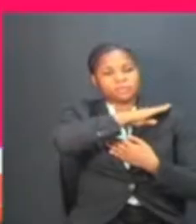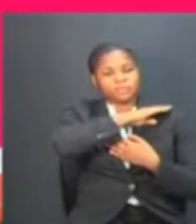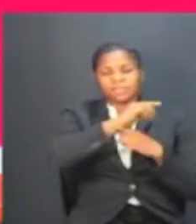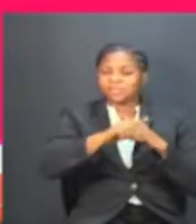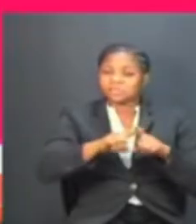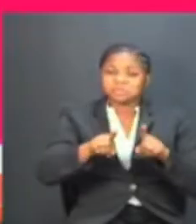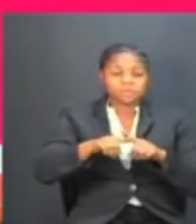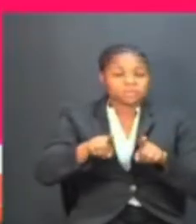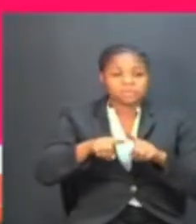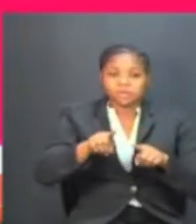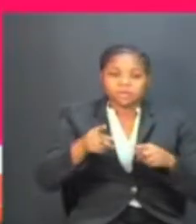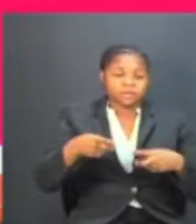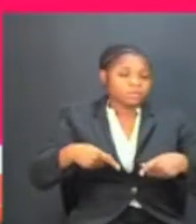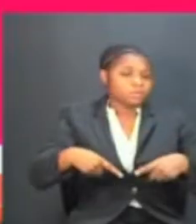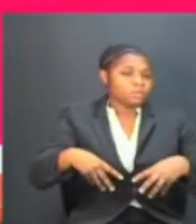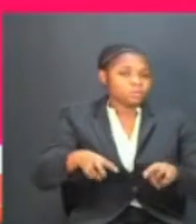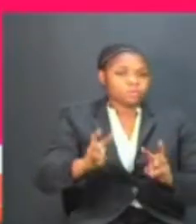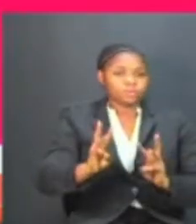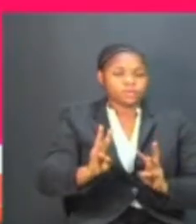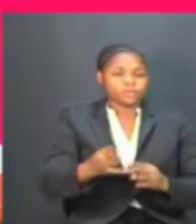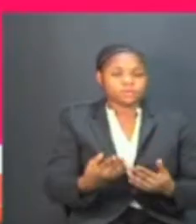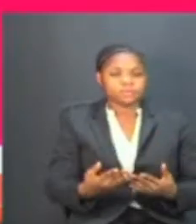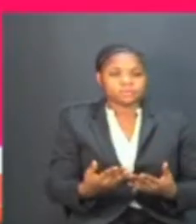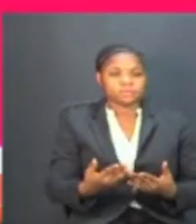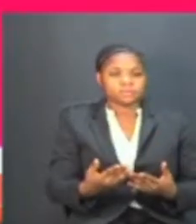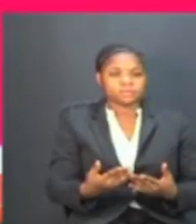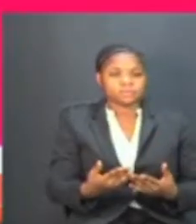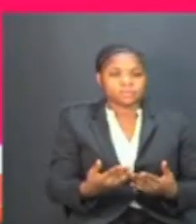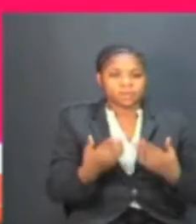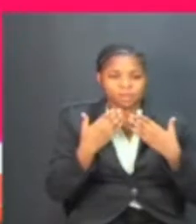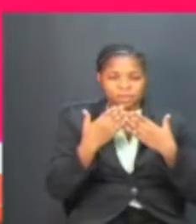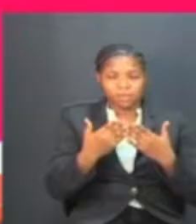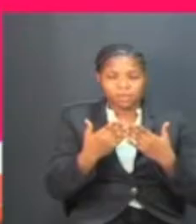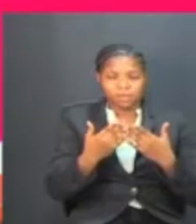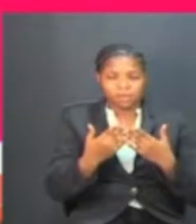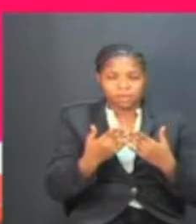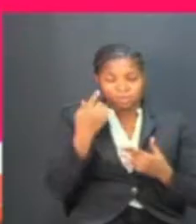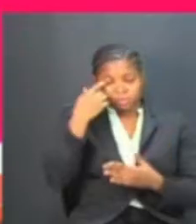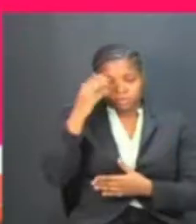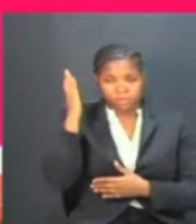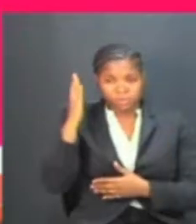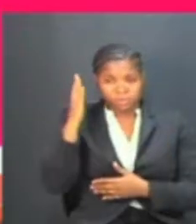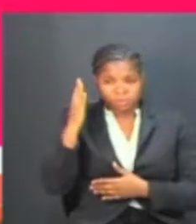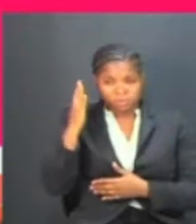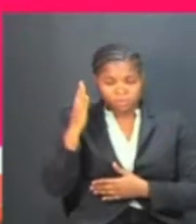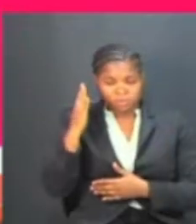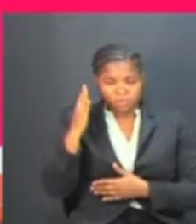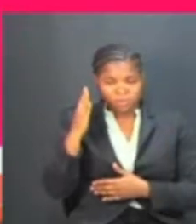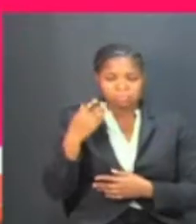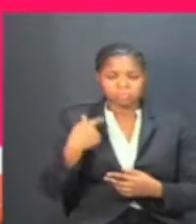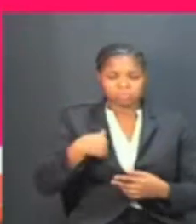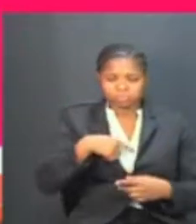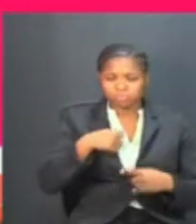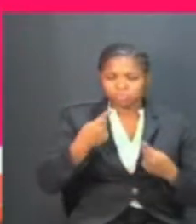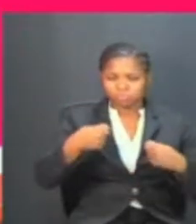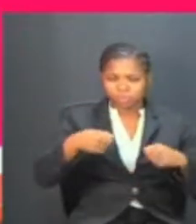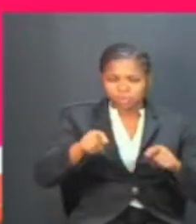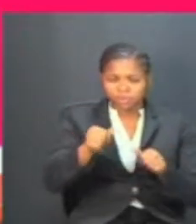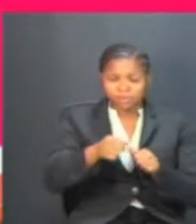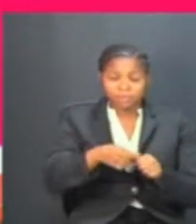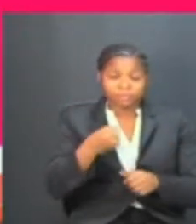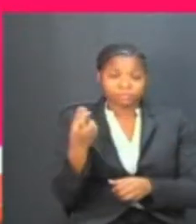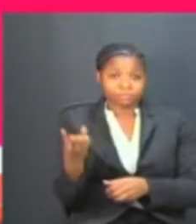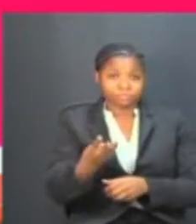I thank the maker of the statement, and we must make it a habit that every Wednesday we all